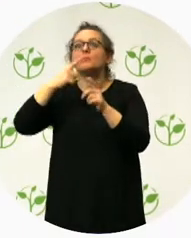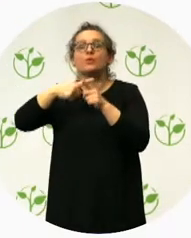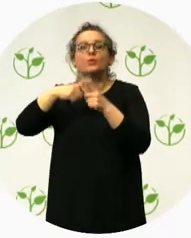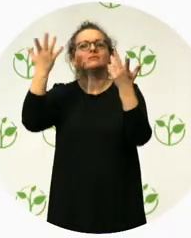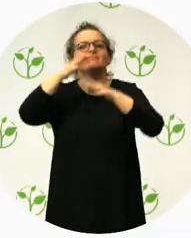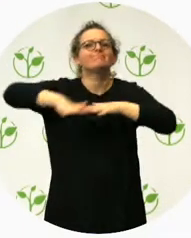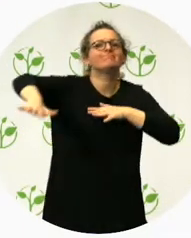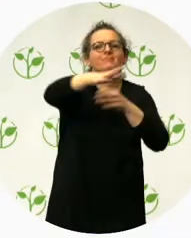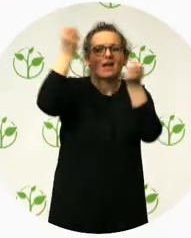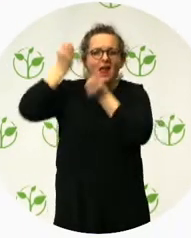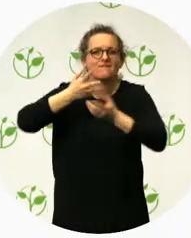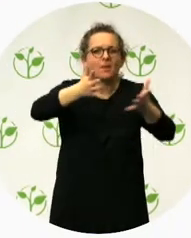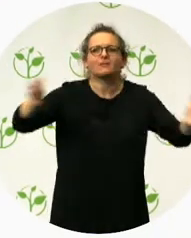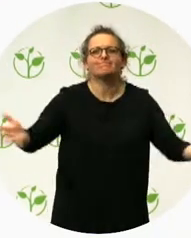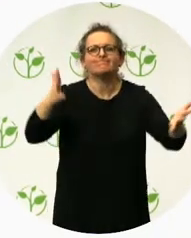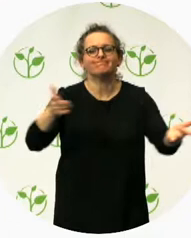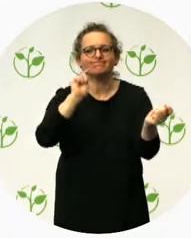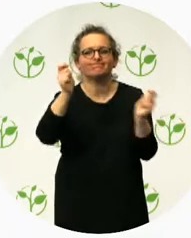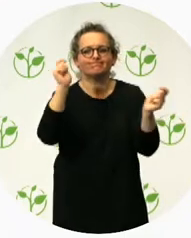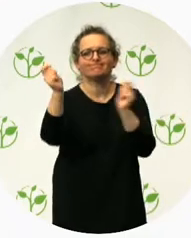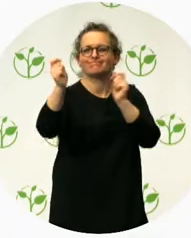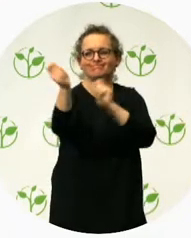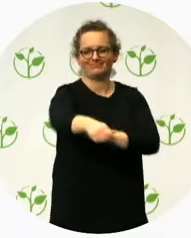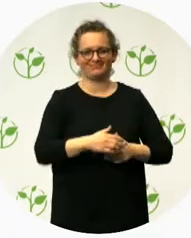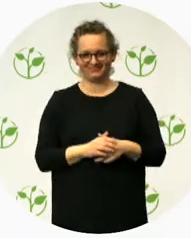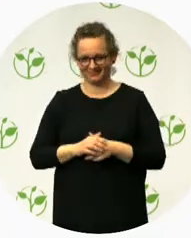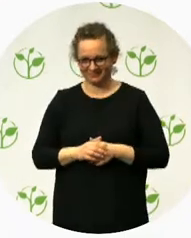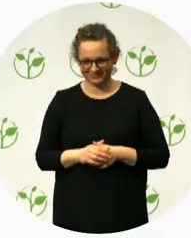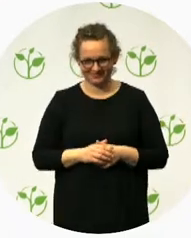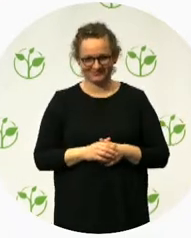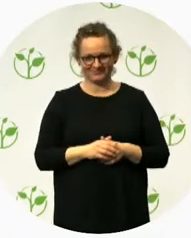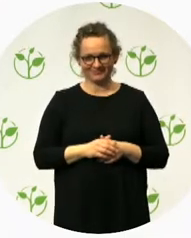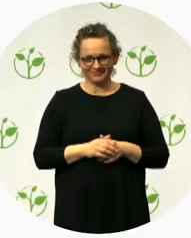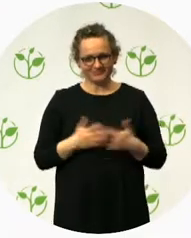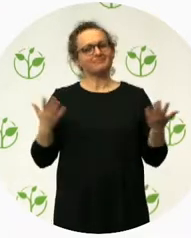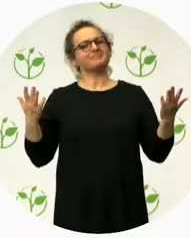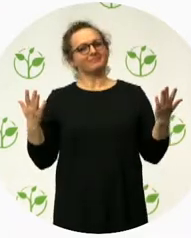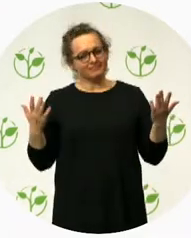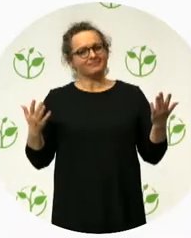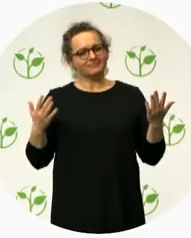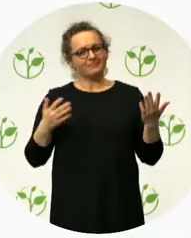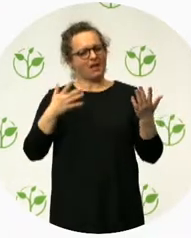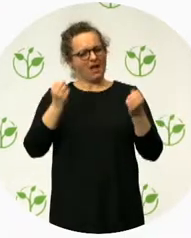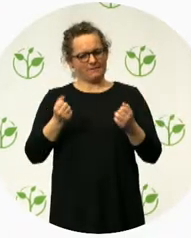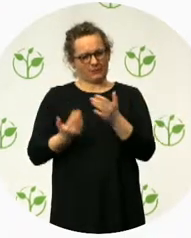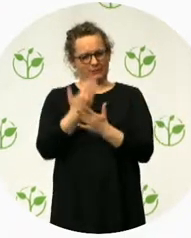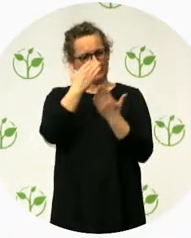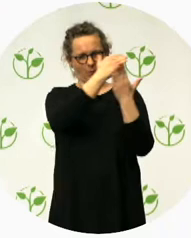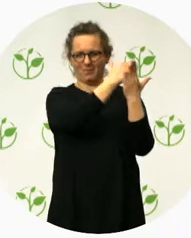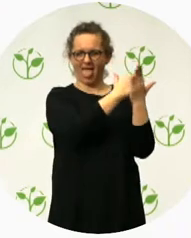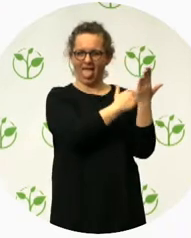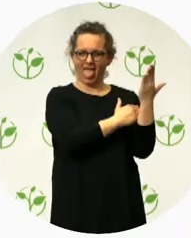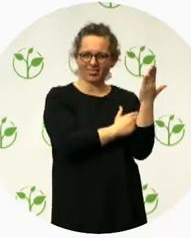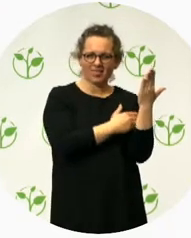evaluate and renew the National Action Plan. A new action plan will be drafted for the period 21 to